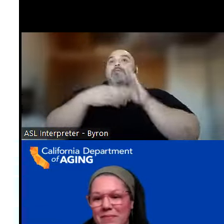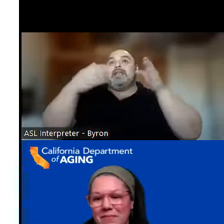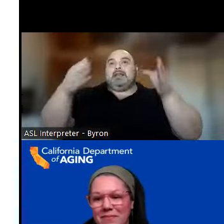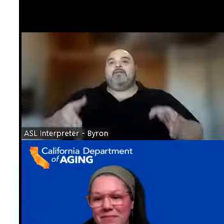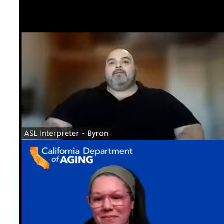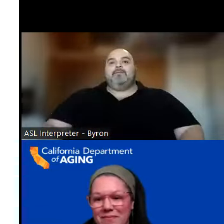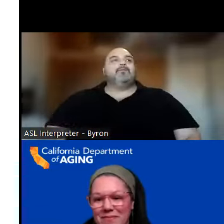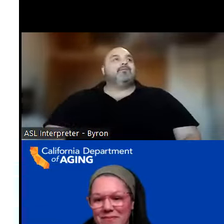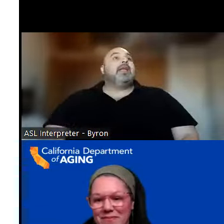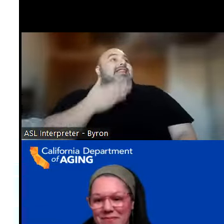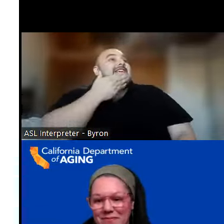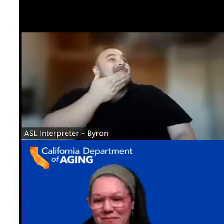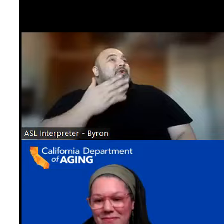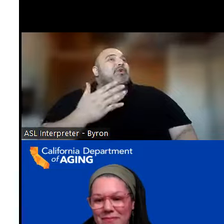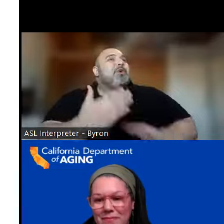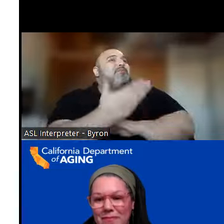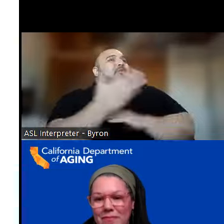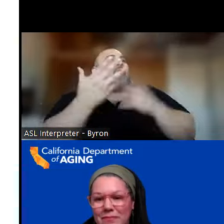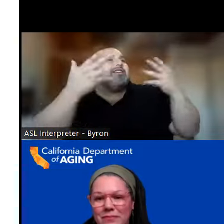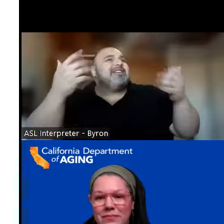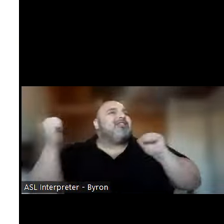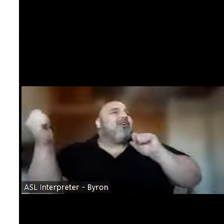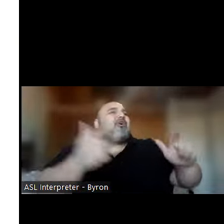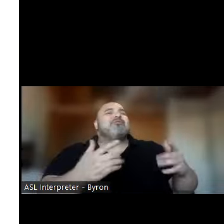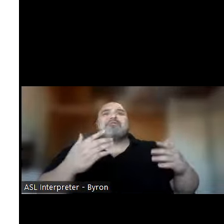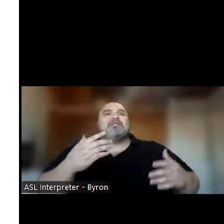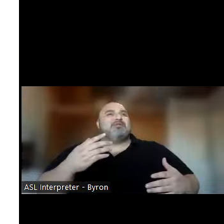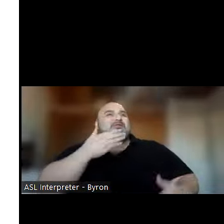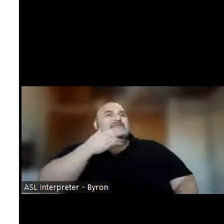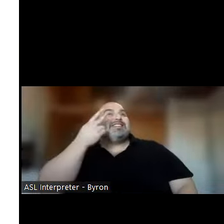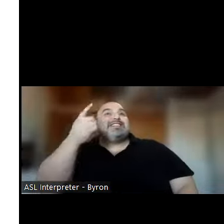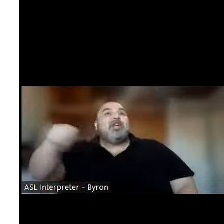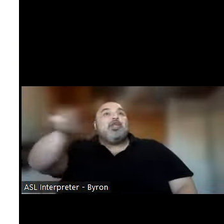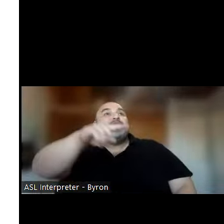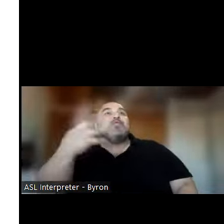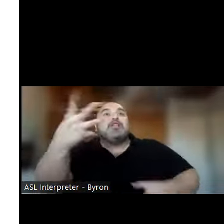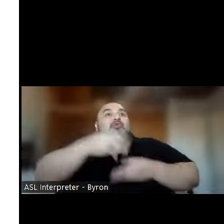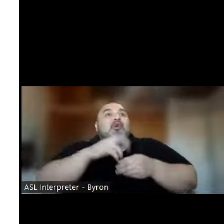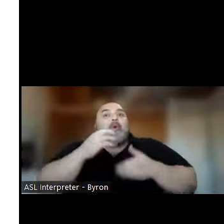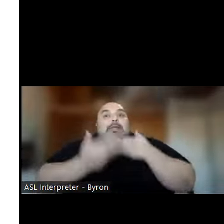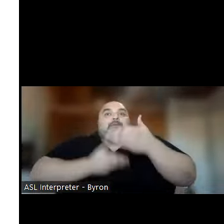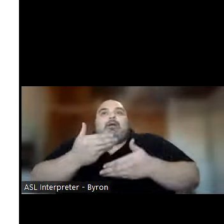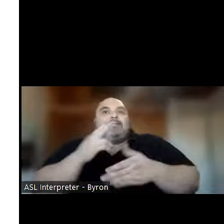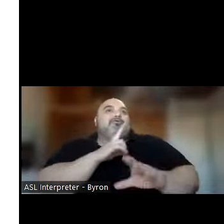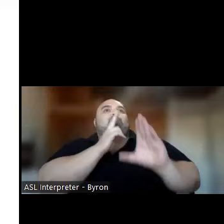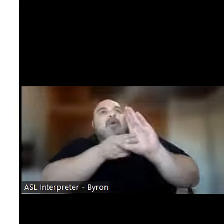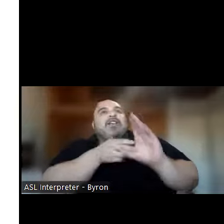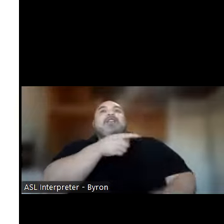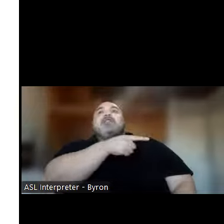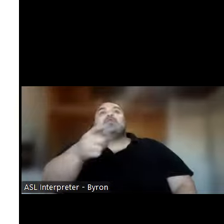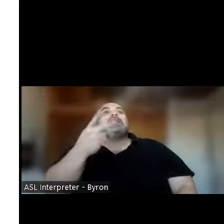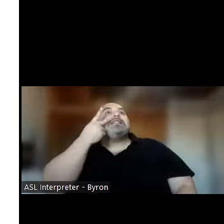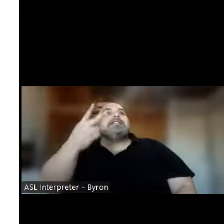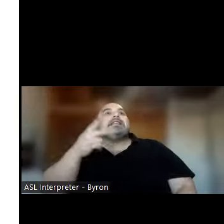Thank you so much. Good morning, everyone. It's great to see everyone that's joined or in the process of joining. As you can see from